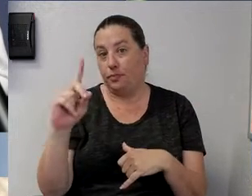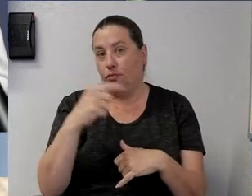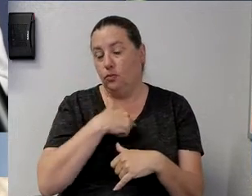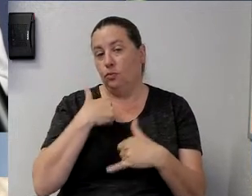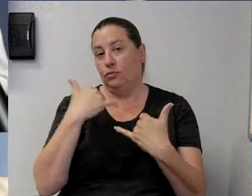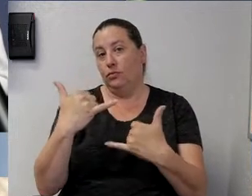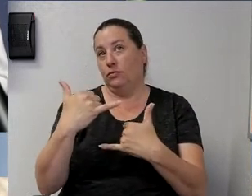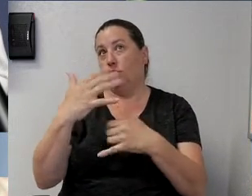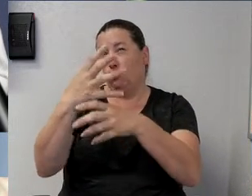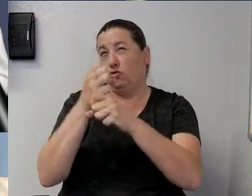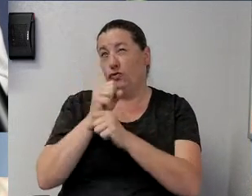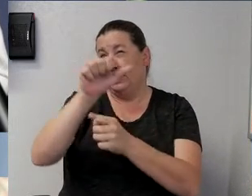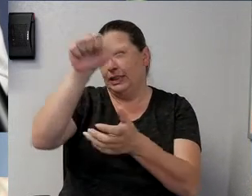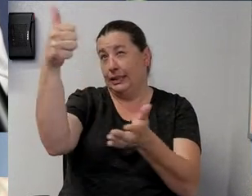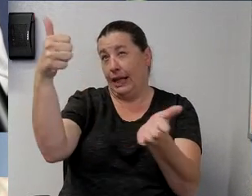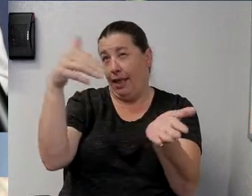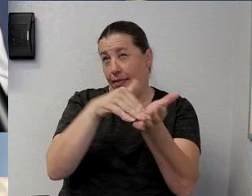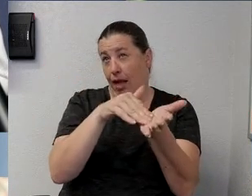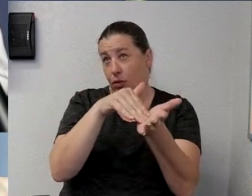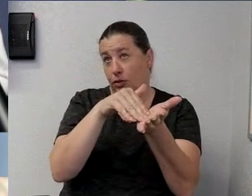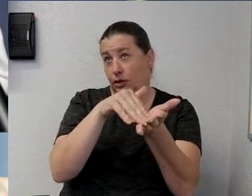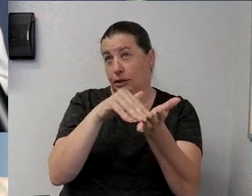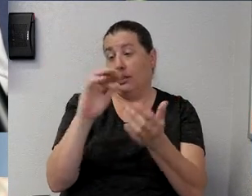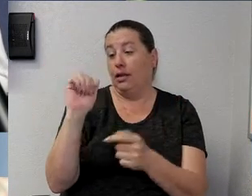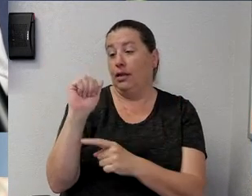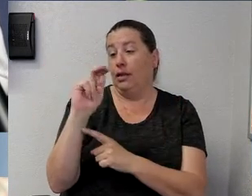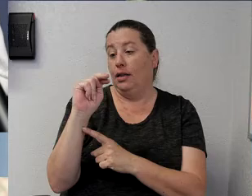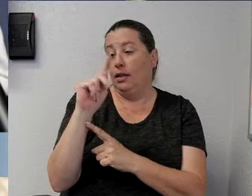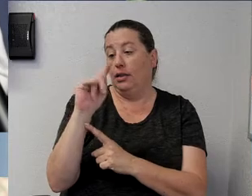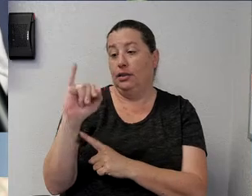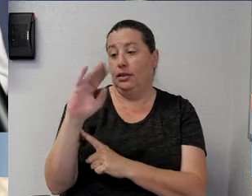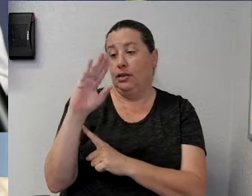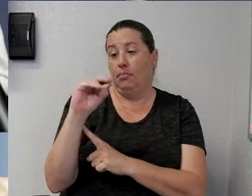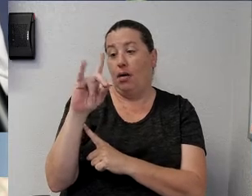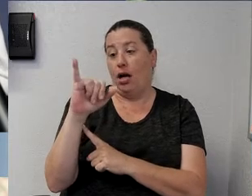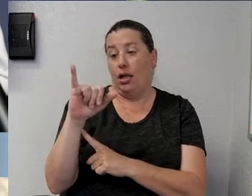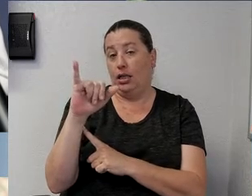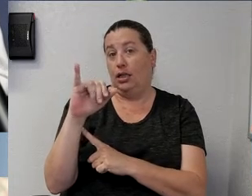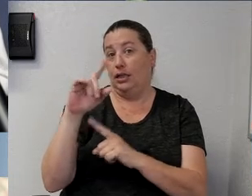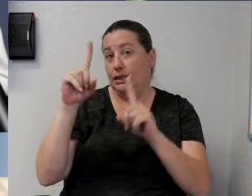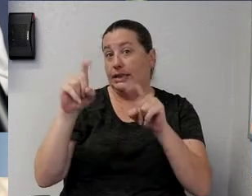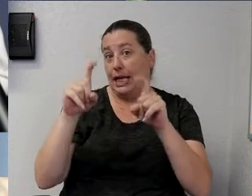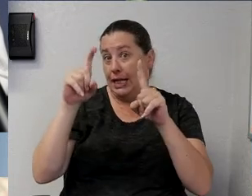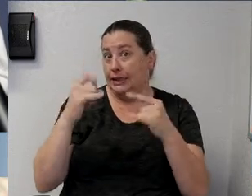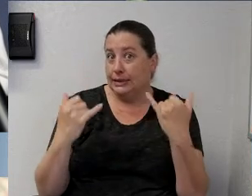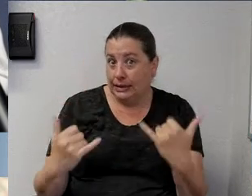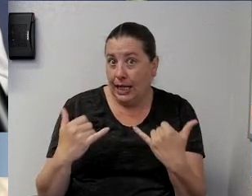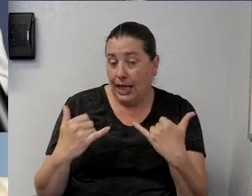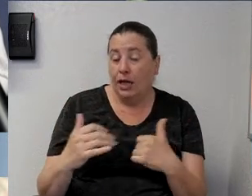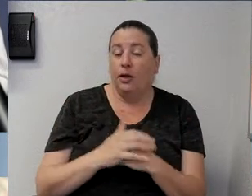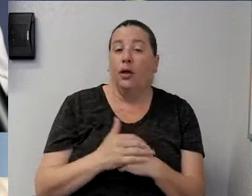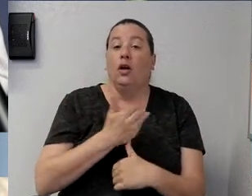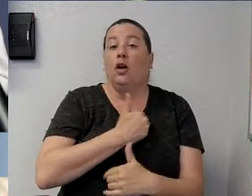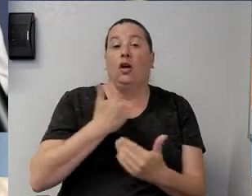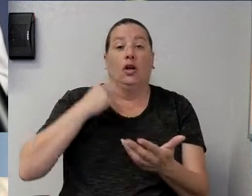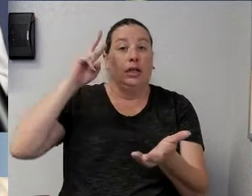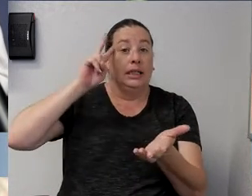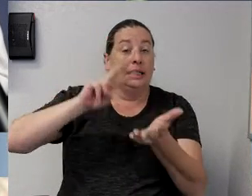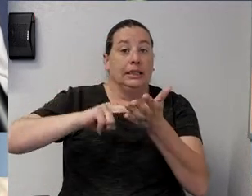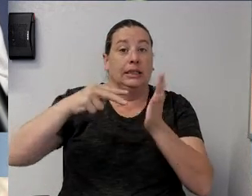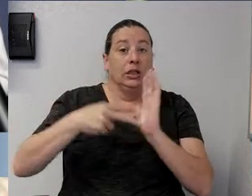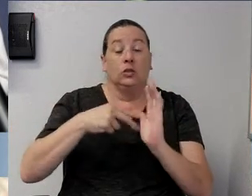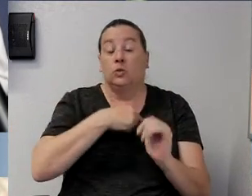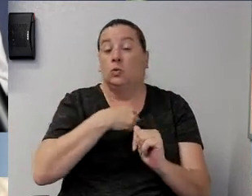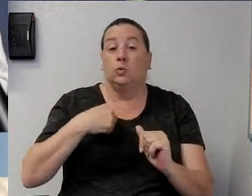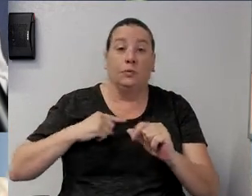have 10,000 antibody tests now on hand. And our intention is we are